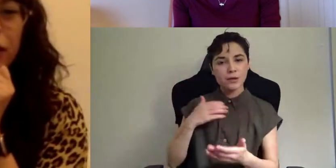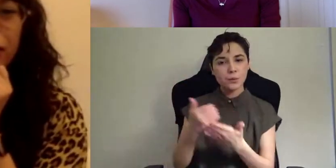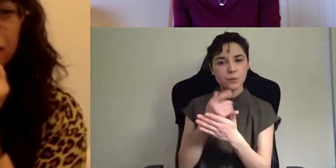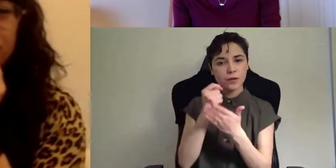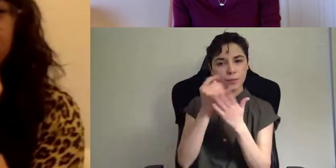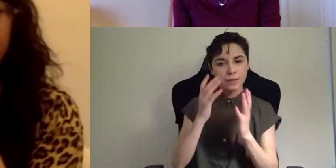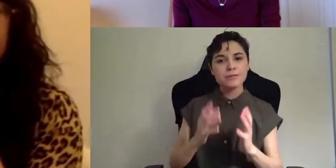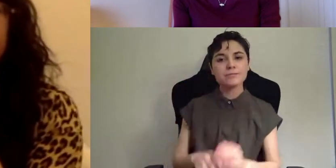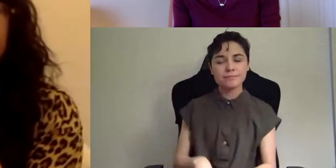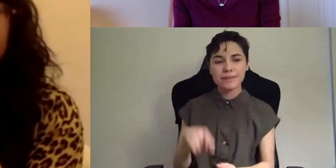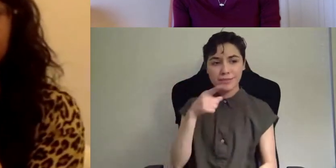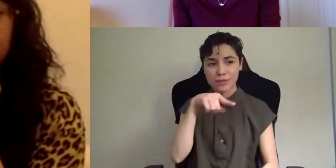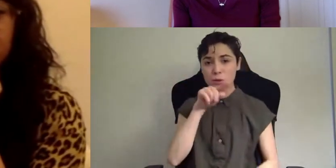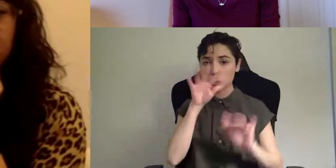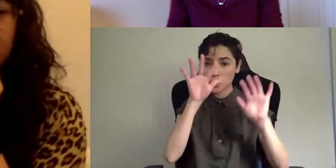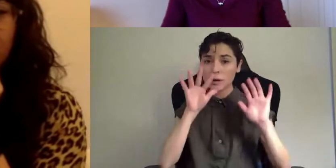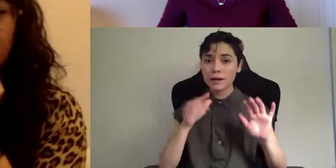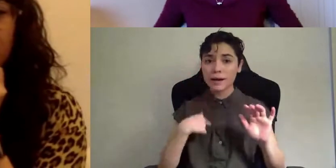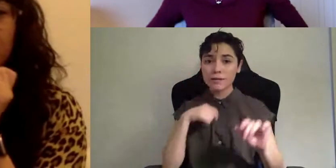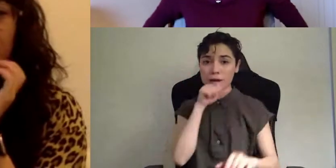good reminder.